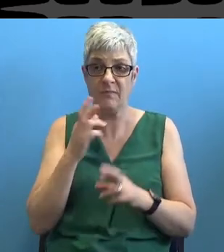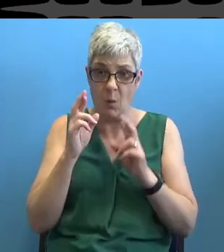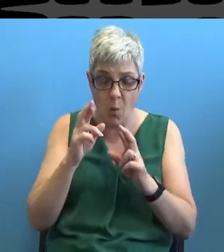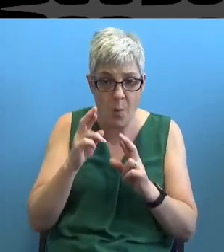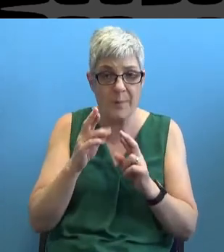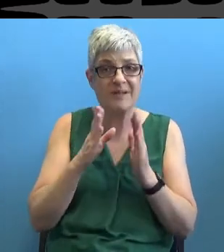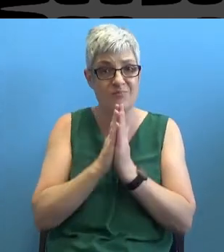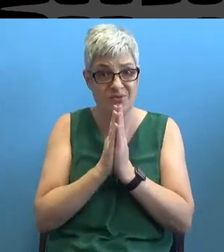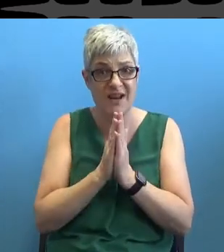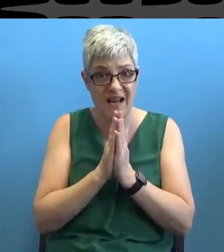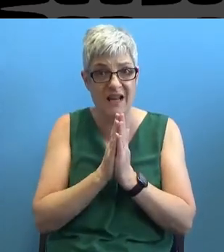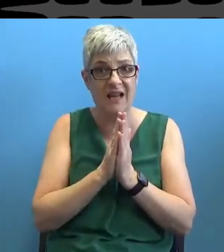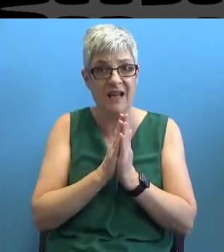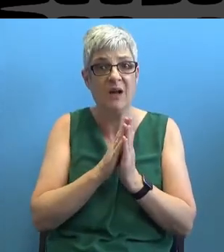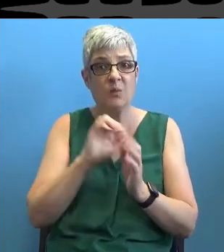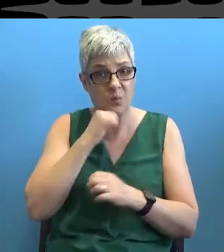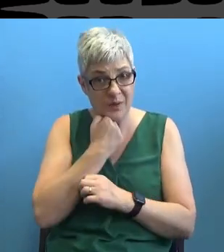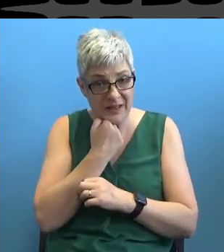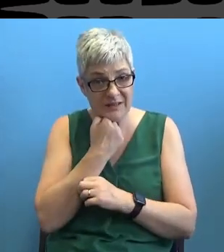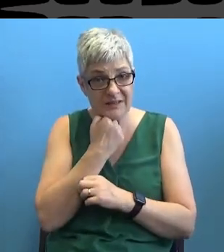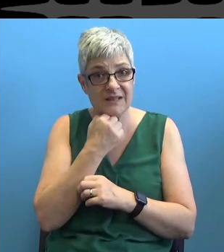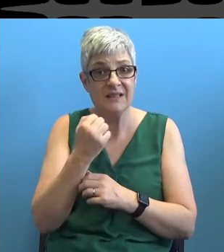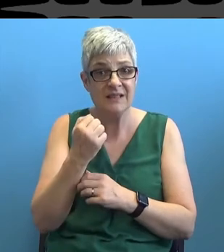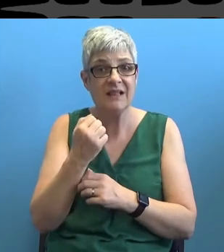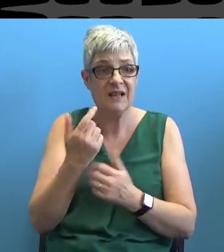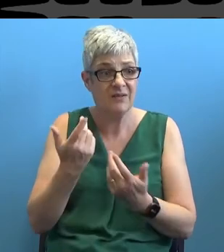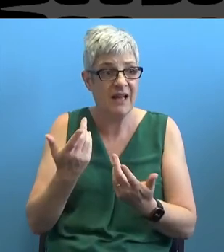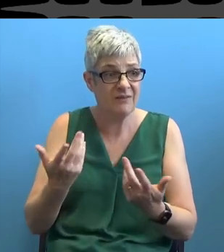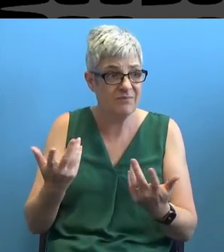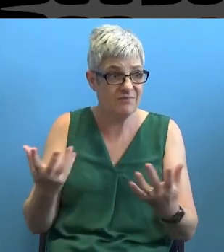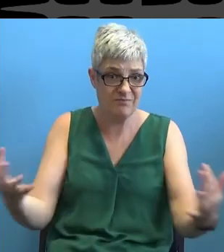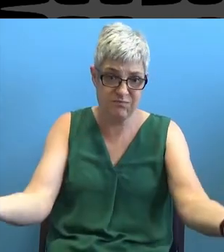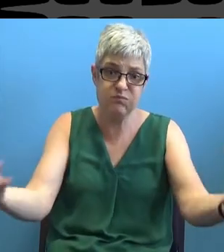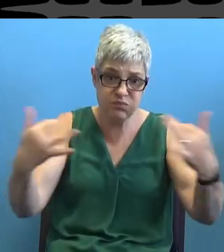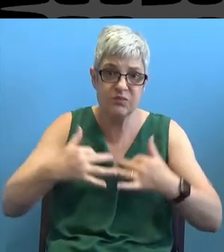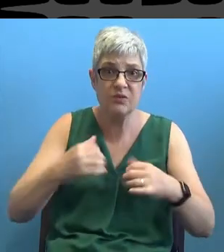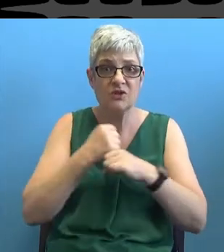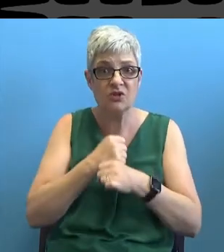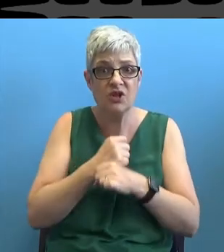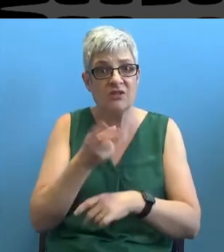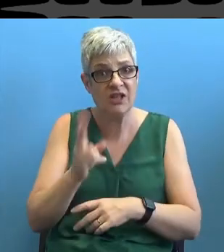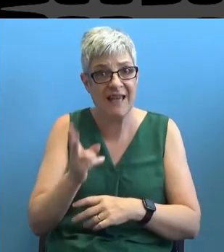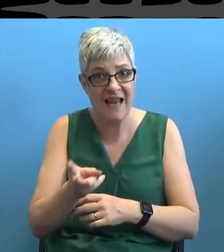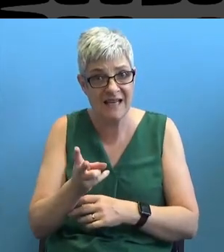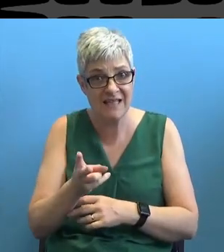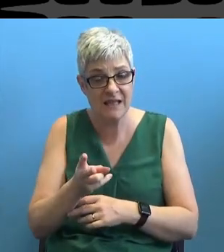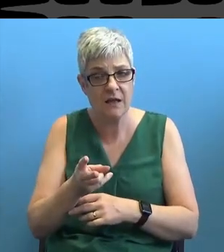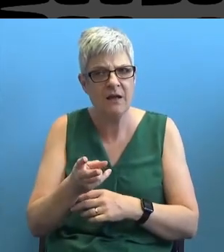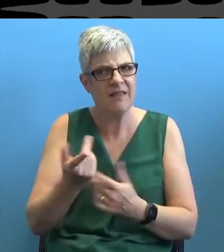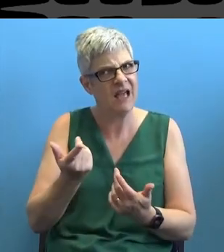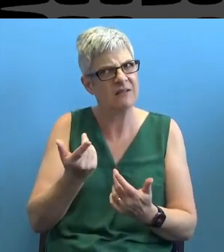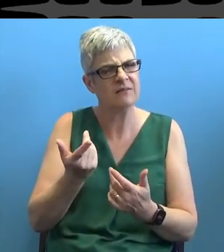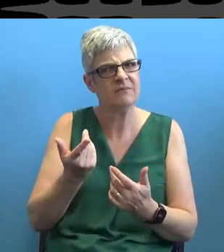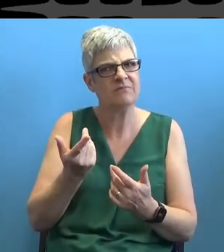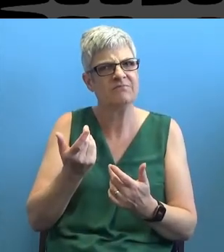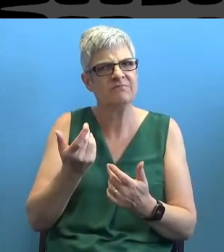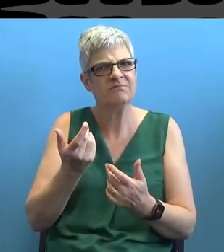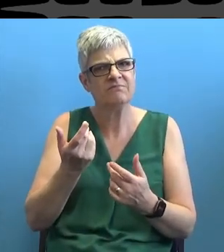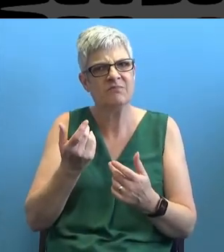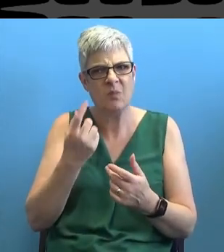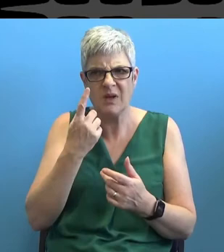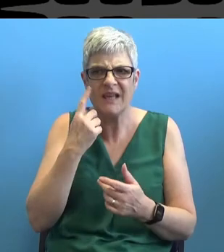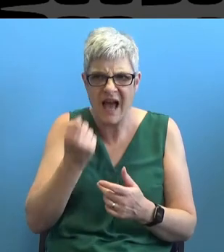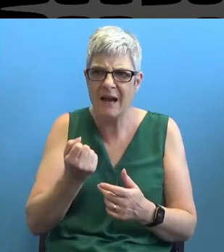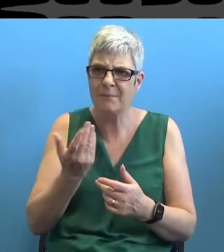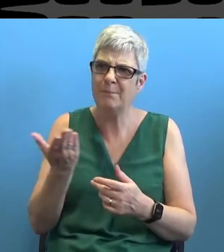able to gather on the other side of restrictions and a lot more of what congregations did is able to take place?